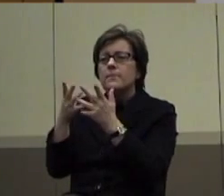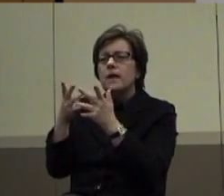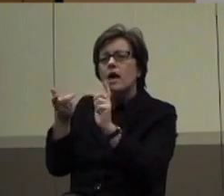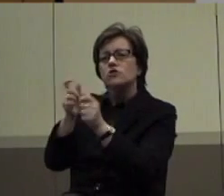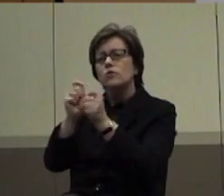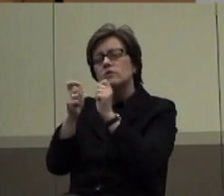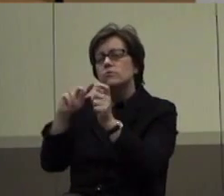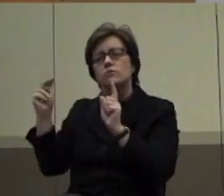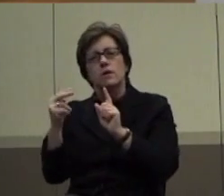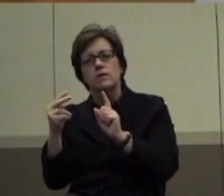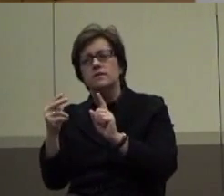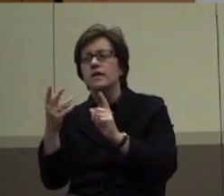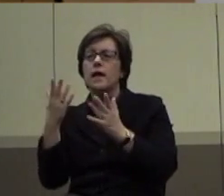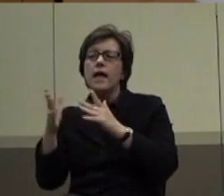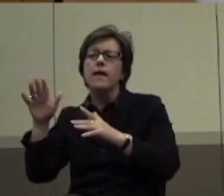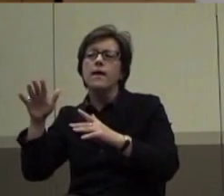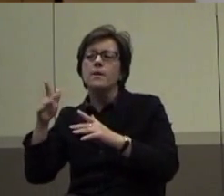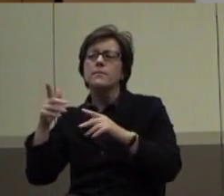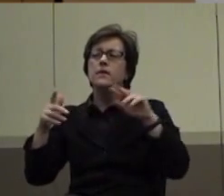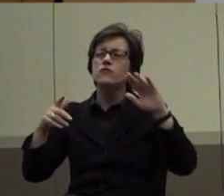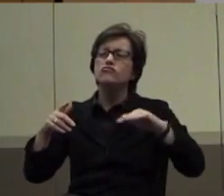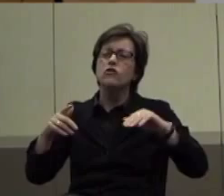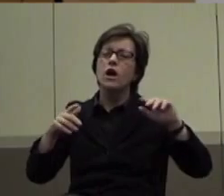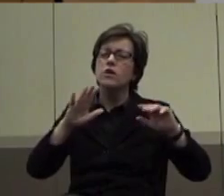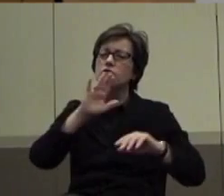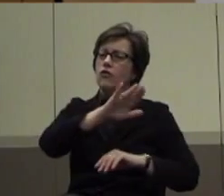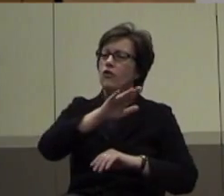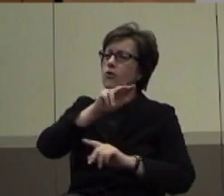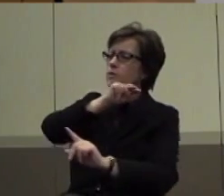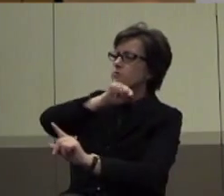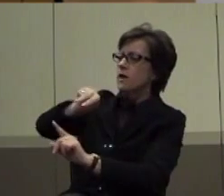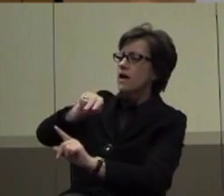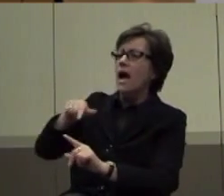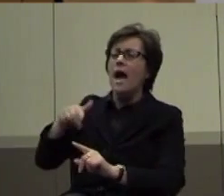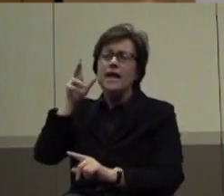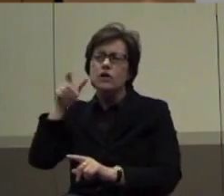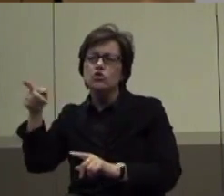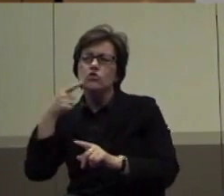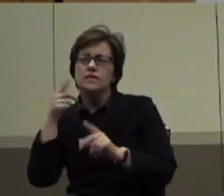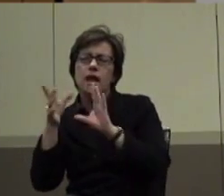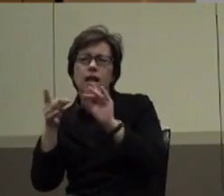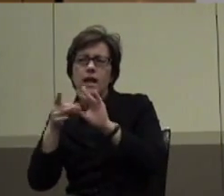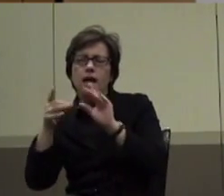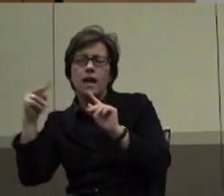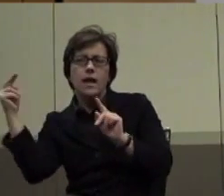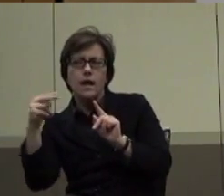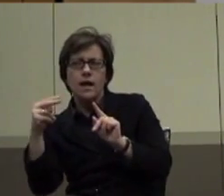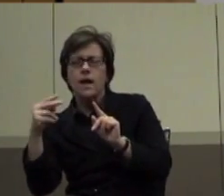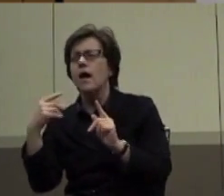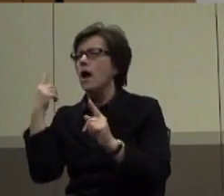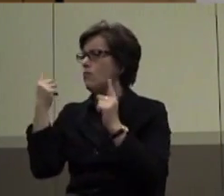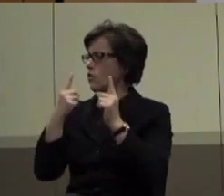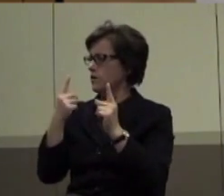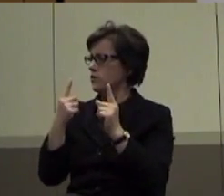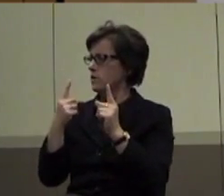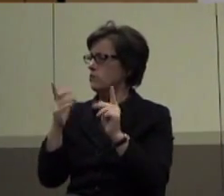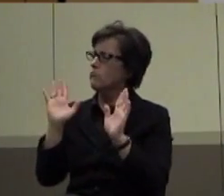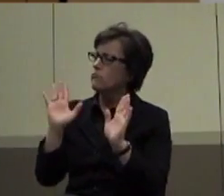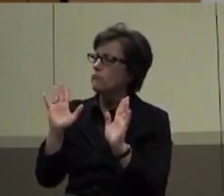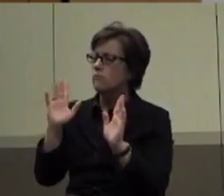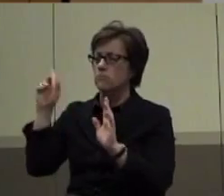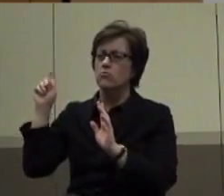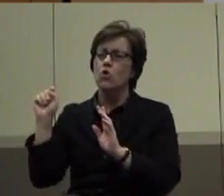little bit and go from the child's perspective. I'm hearing this. I'm wondering, all right, in the